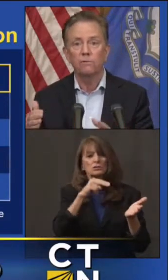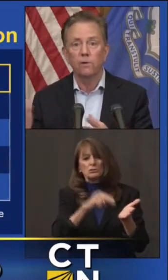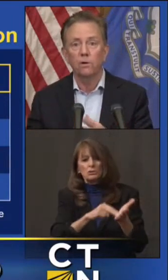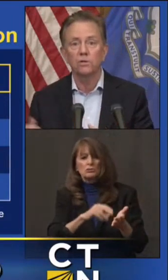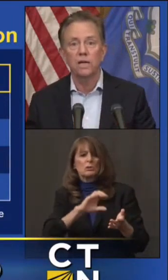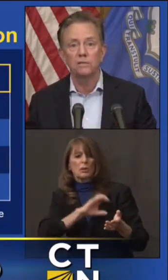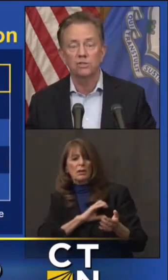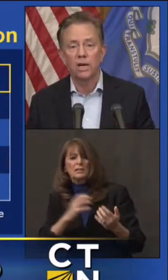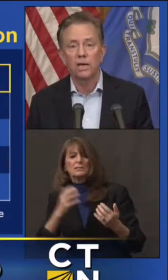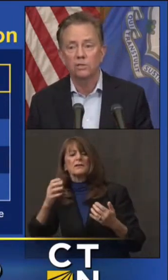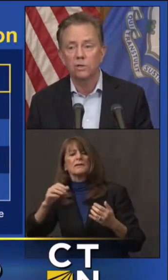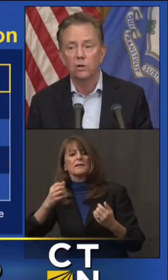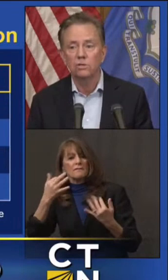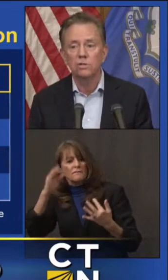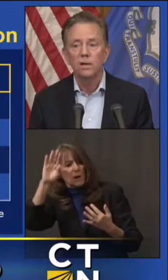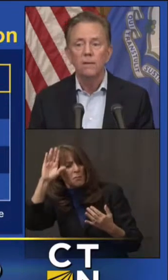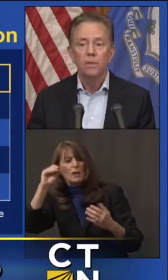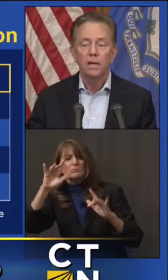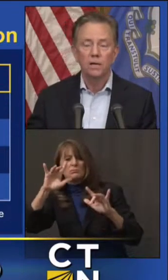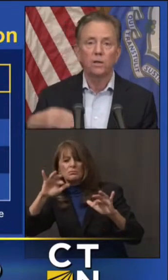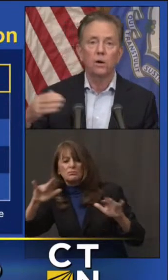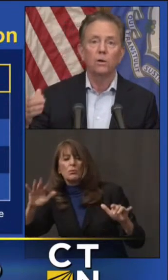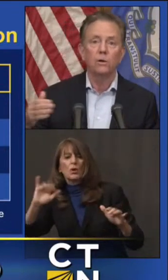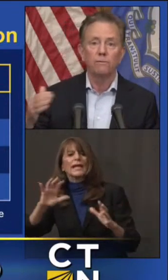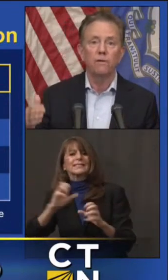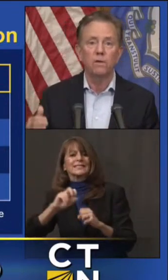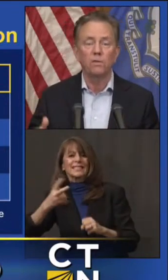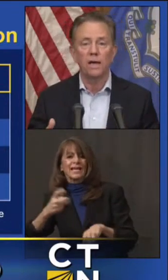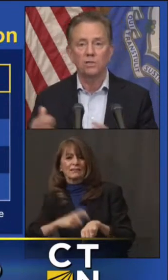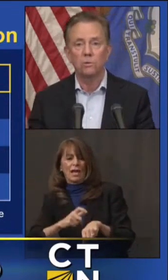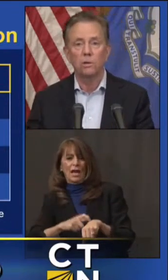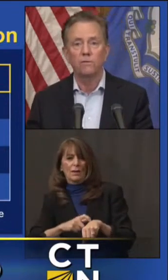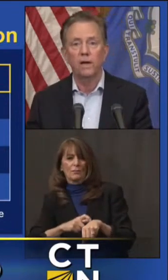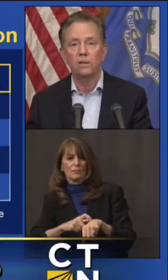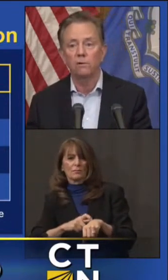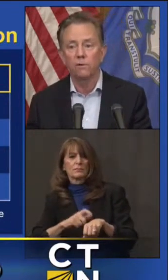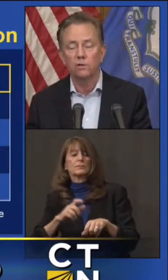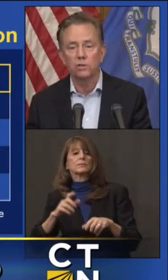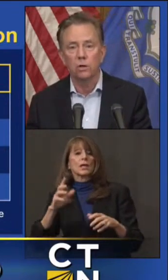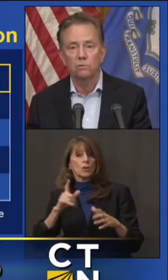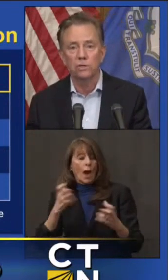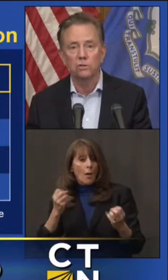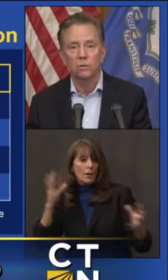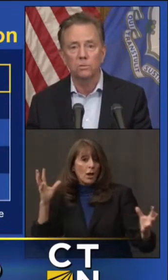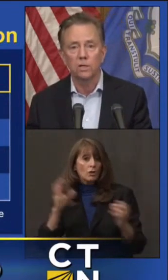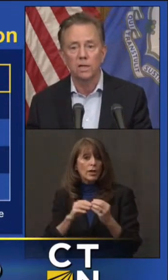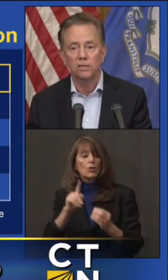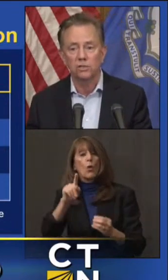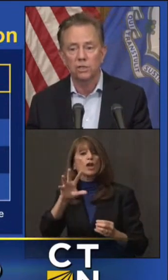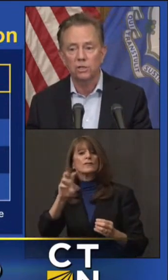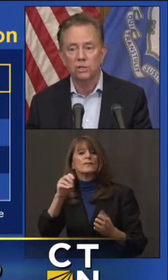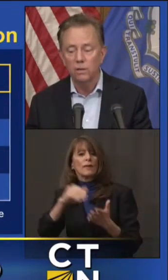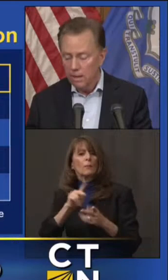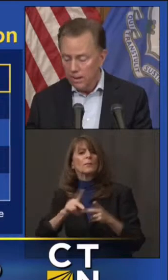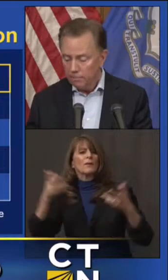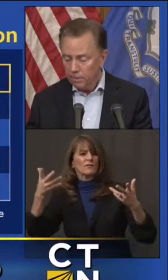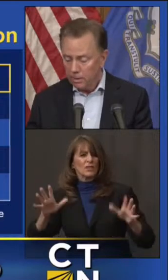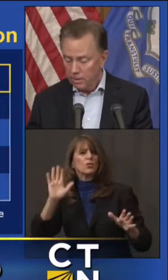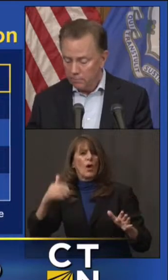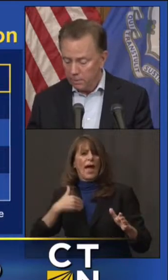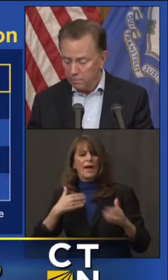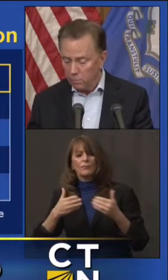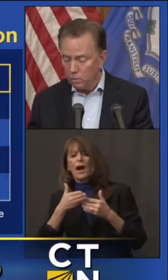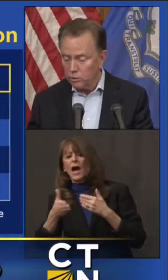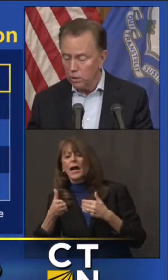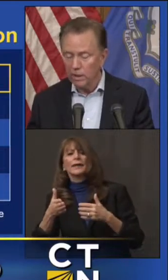had their first and second dose, and another 150,000 will have had their first dose in terms of the next tier